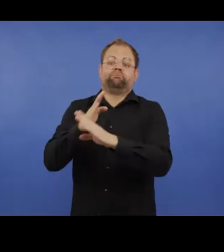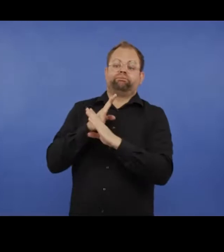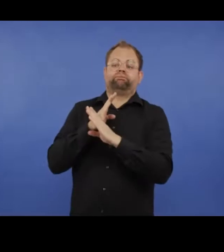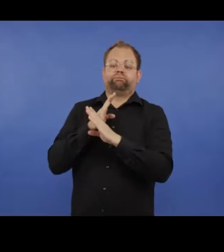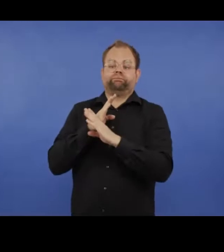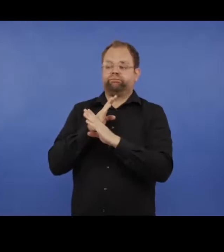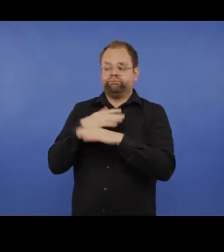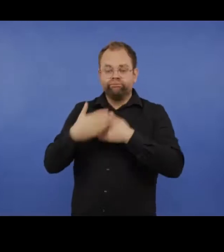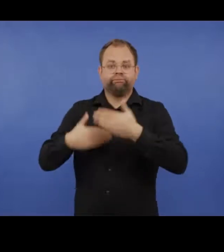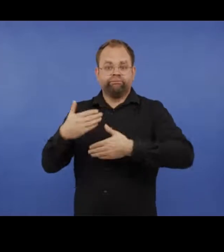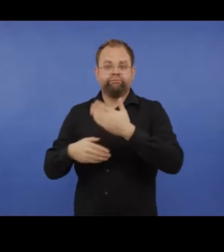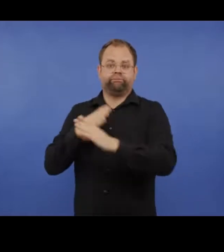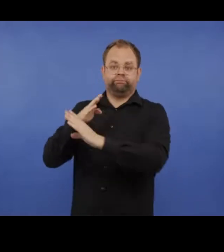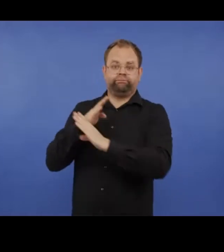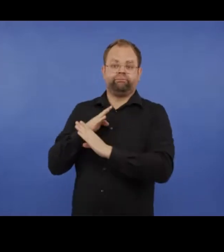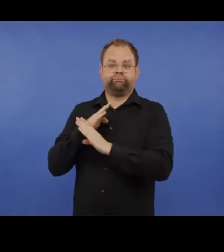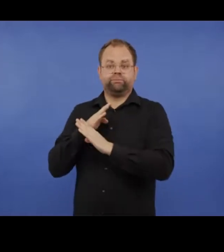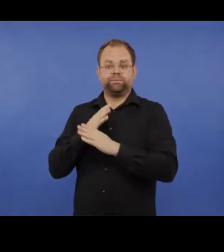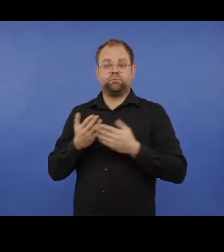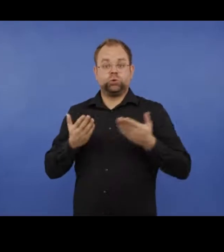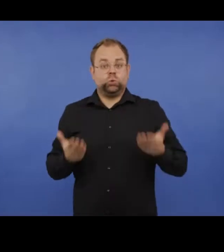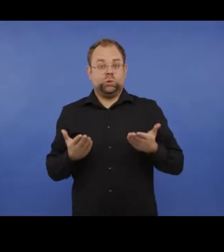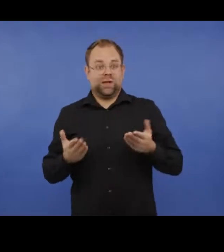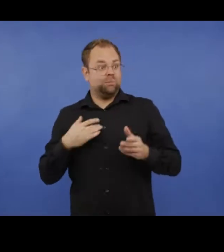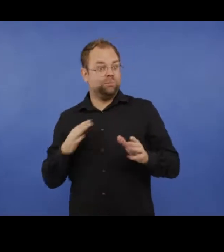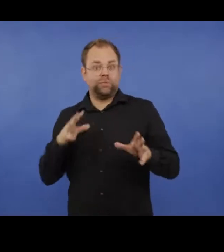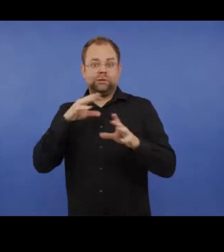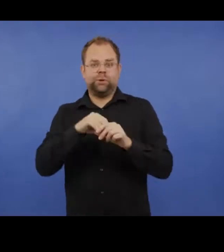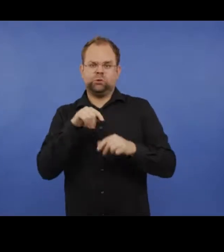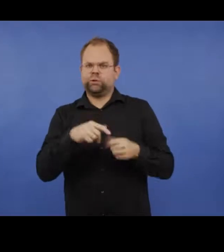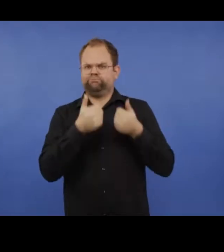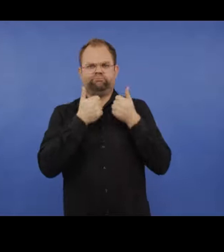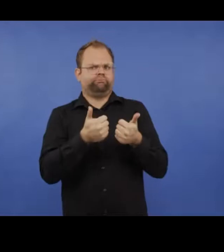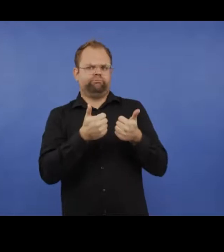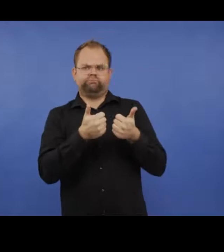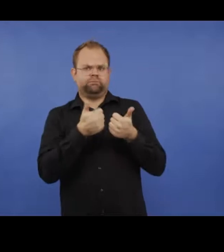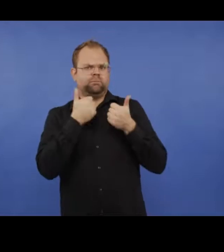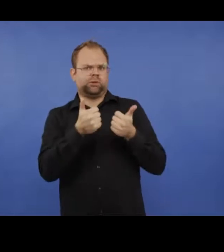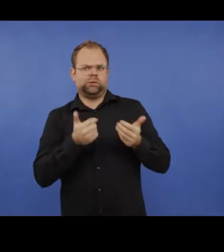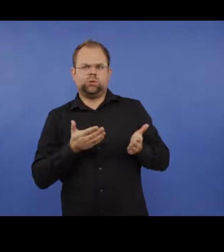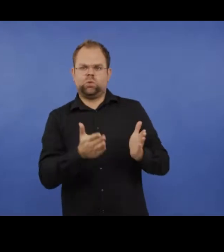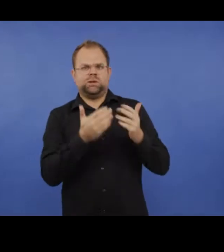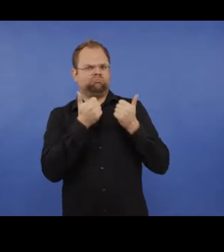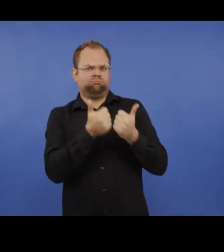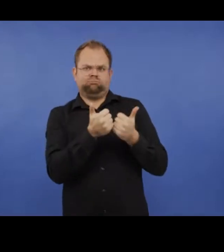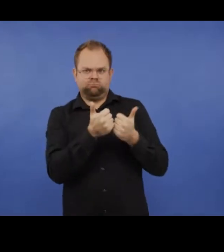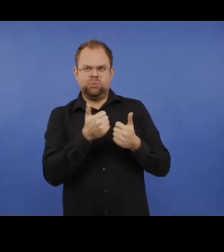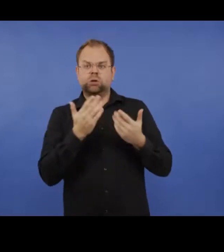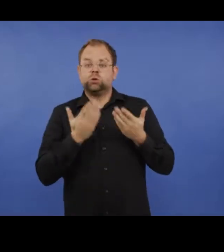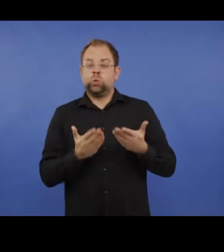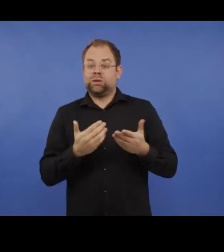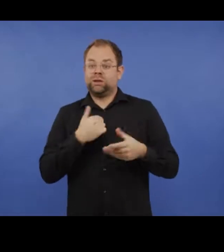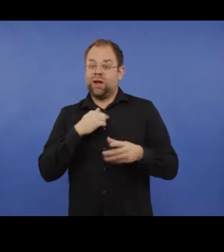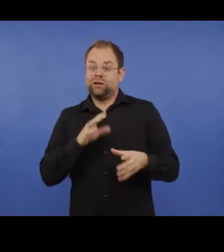disabilities, and we discussed how we can empower